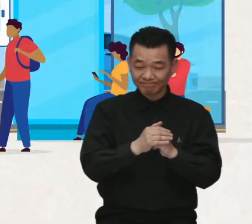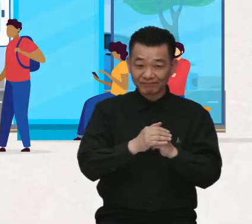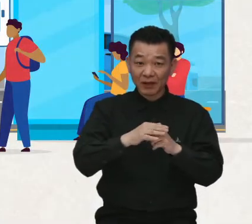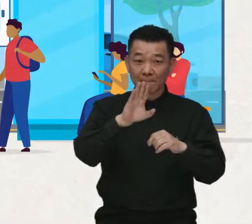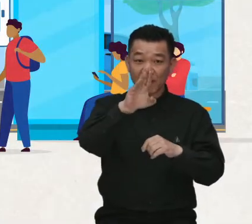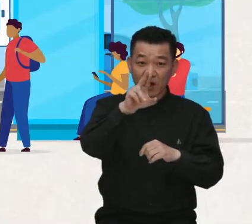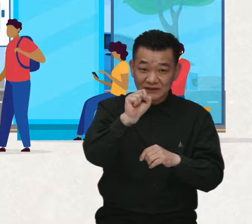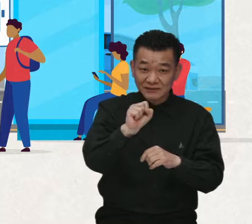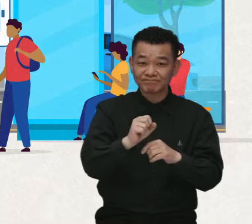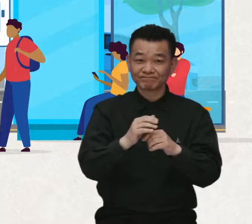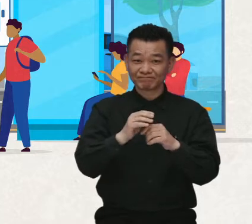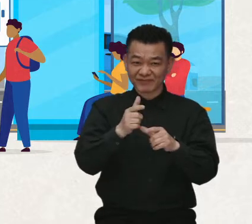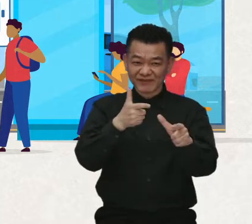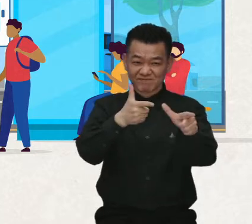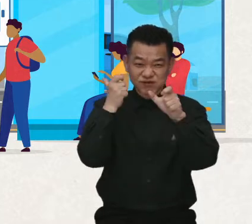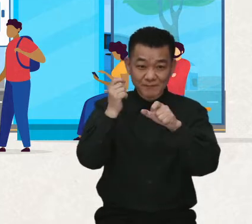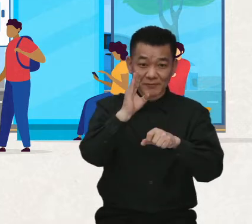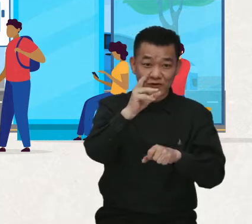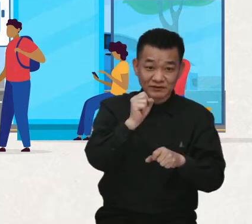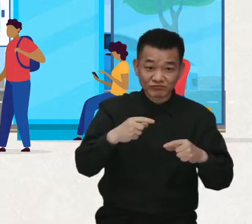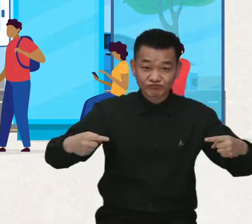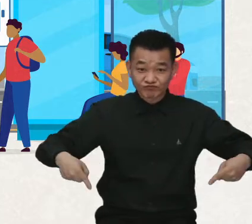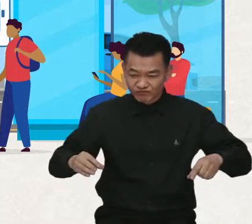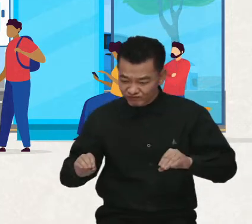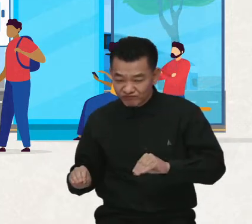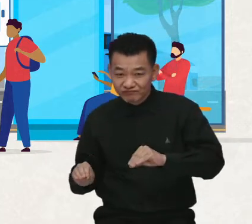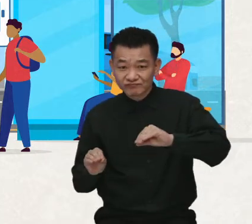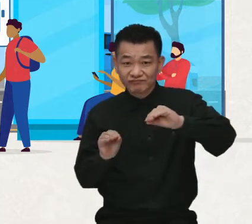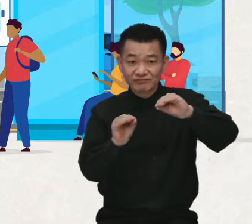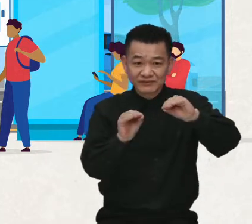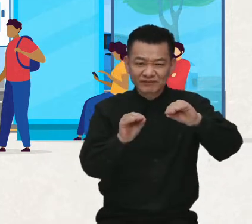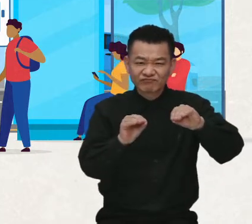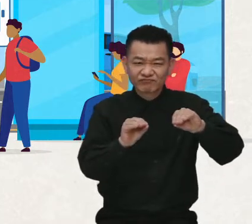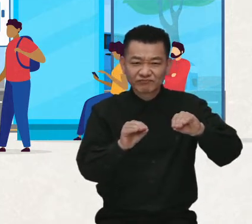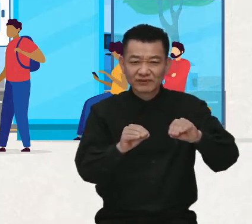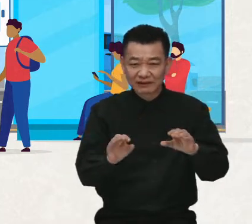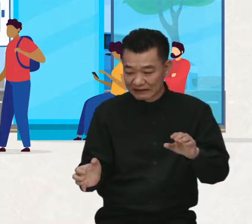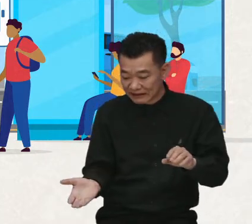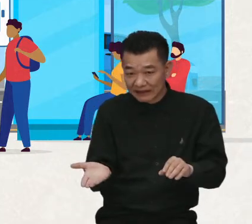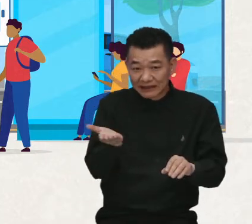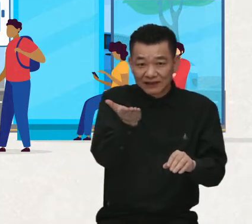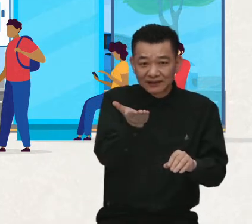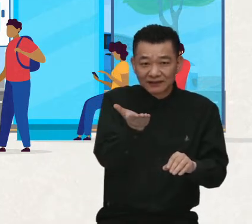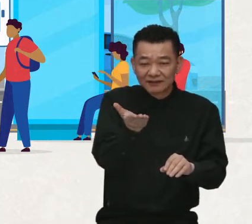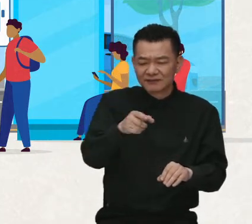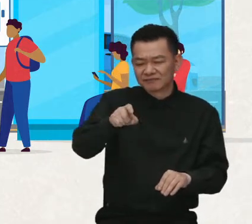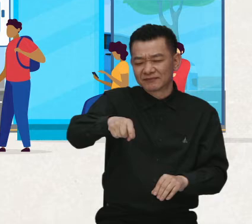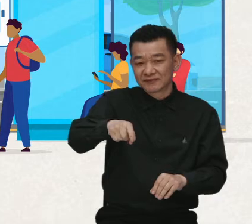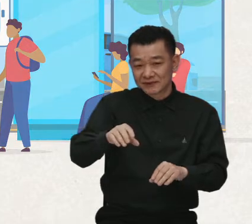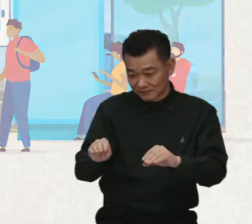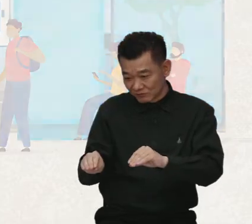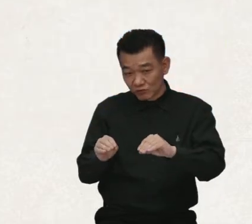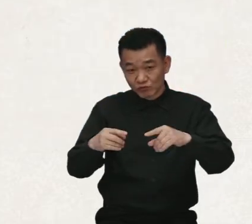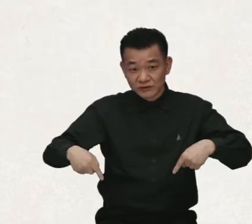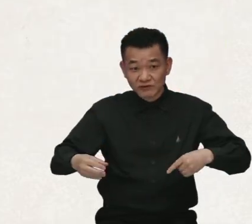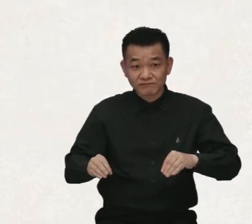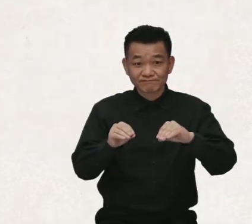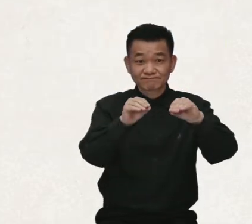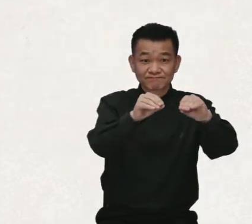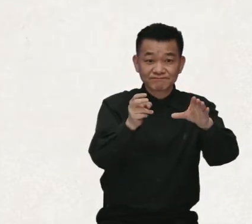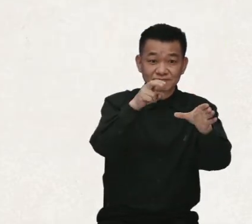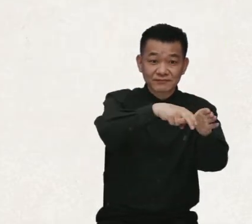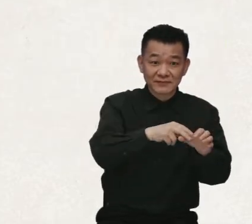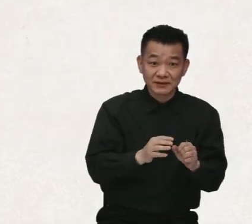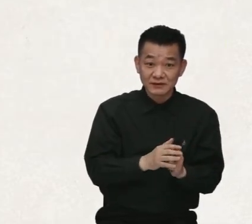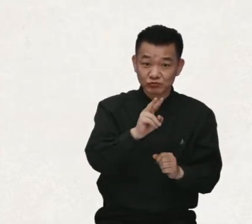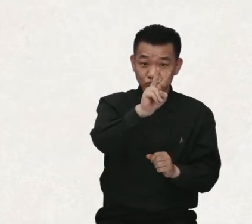Lift facilities for people using a wheelchair must be installed in the city bus or the express bus. After